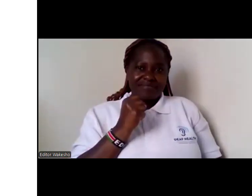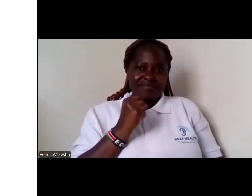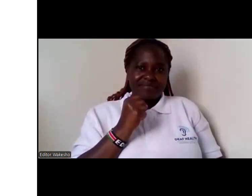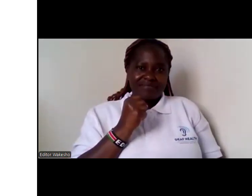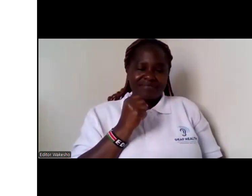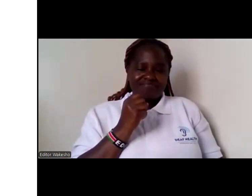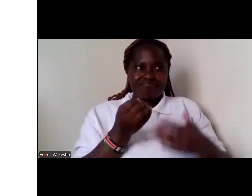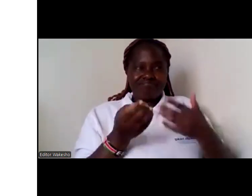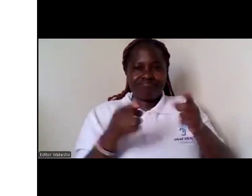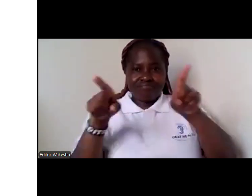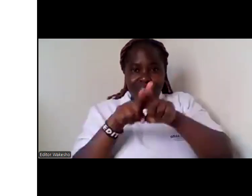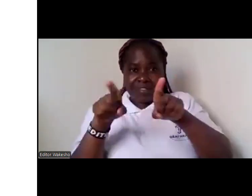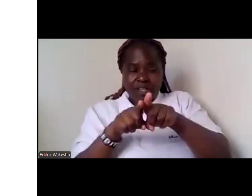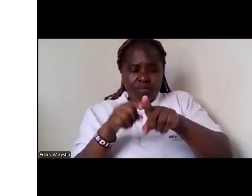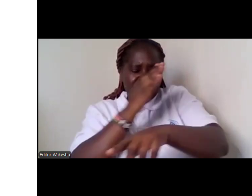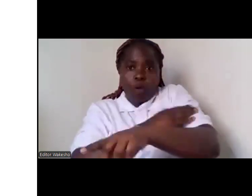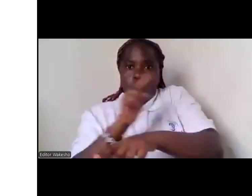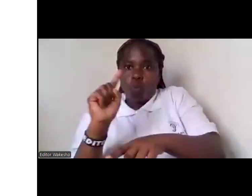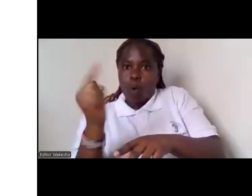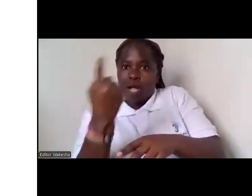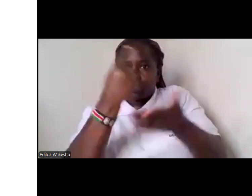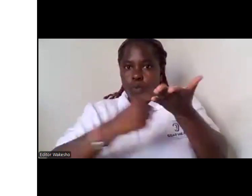and it's put once a week.